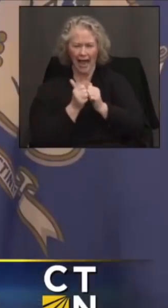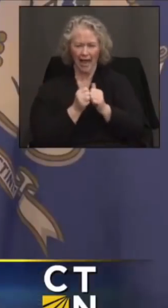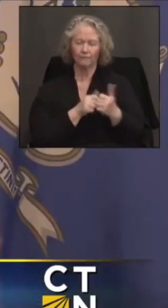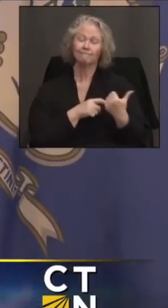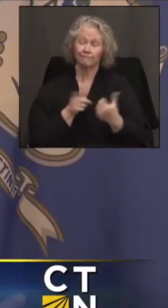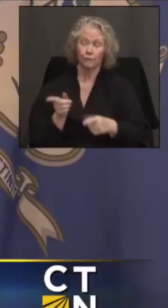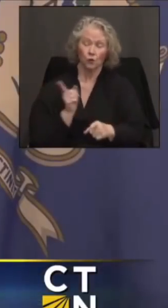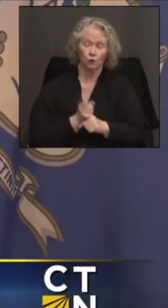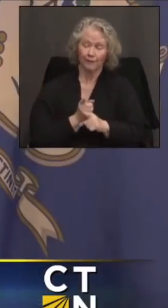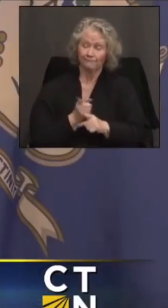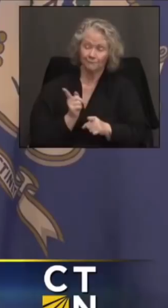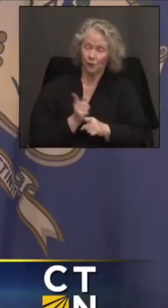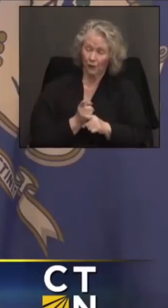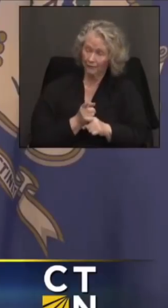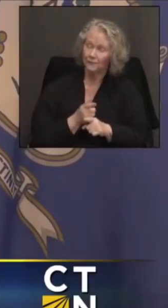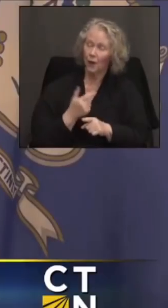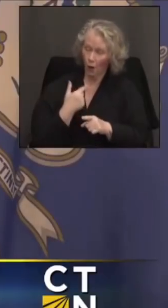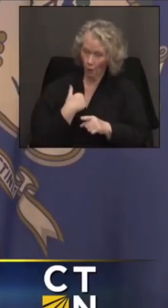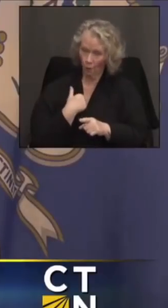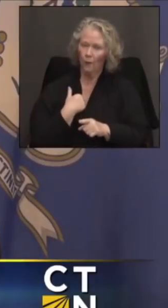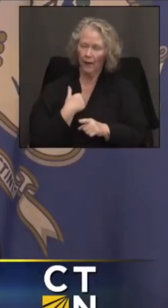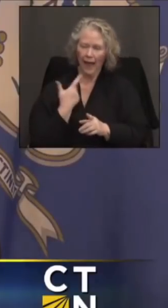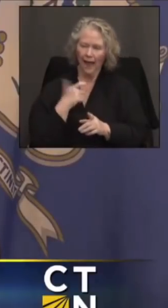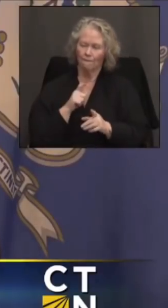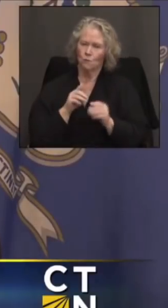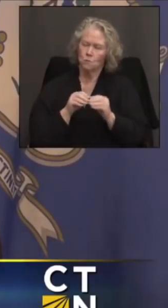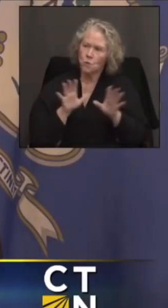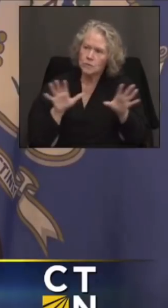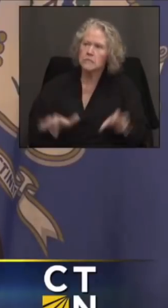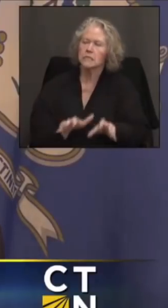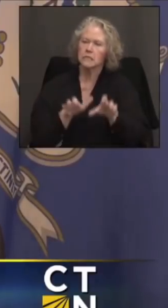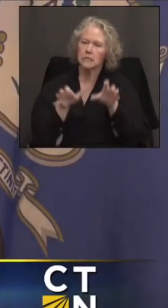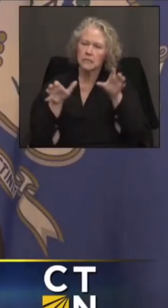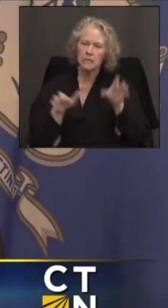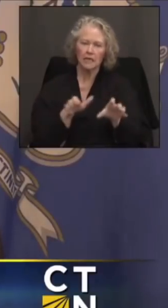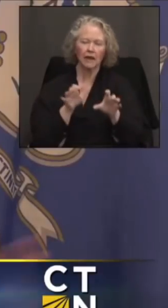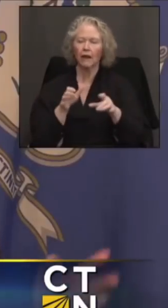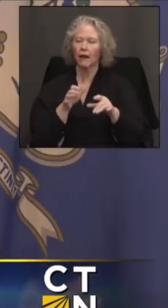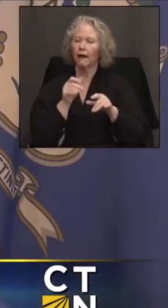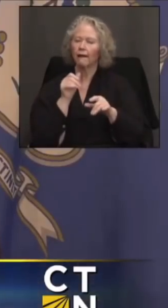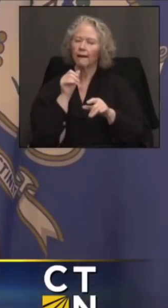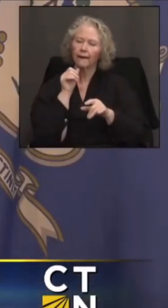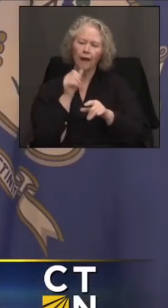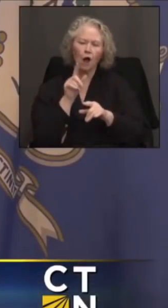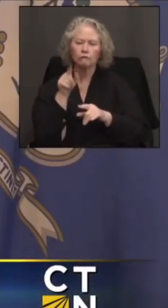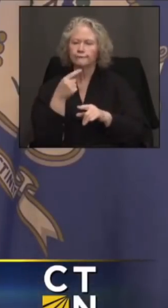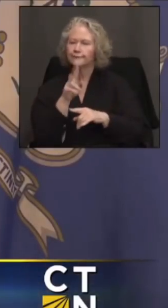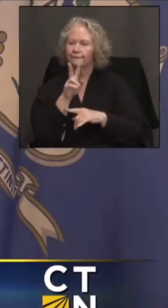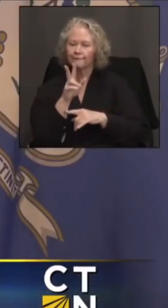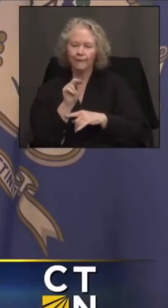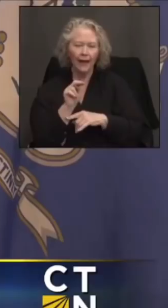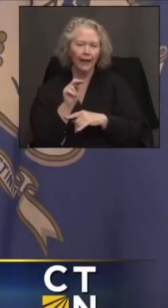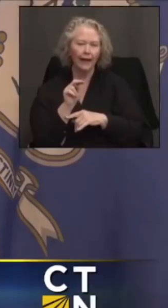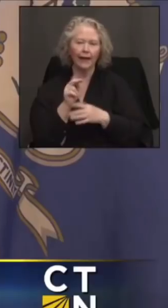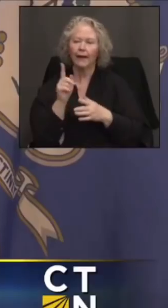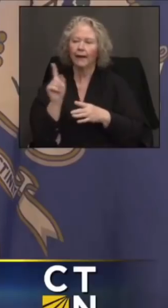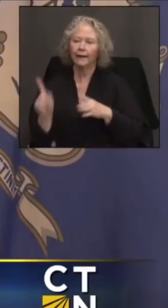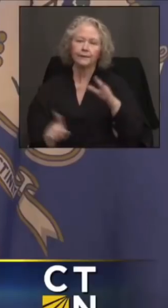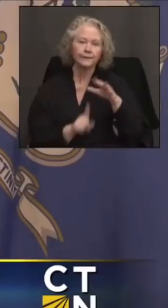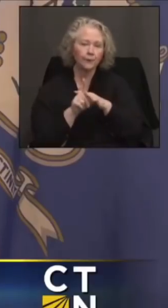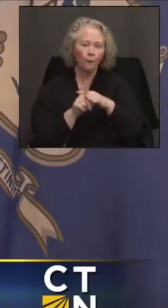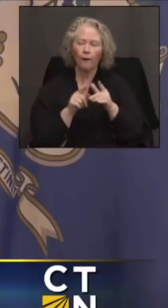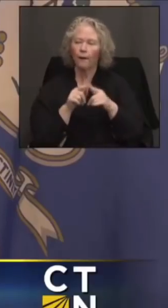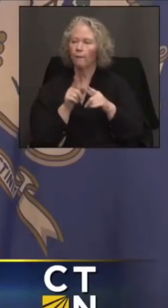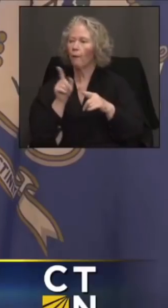Emily. We're going to continue to get even more and more proactive. It's not simply a matter of people going to VAMS and going up to a drive-through clinic at Rensselaer